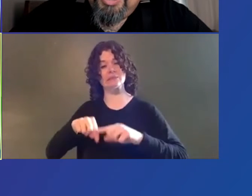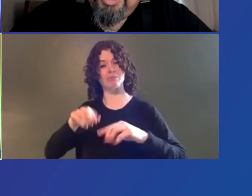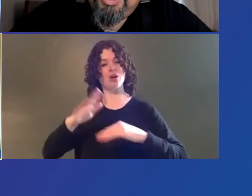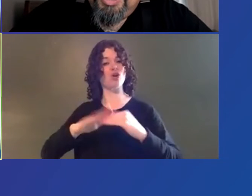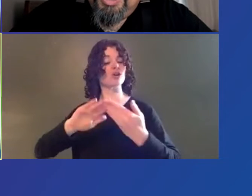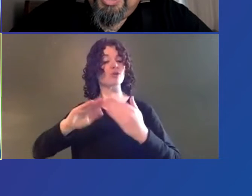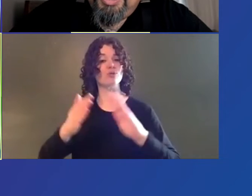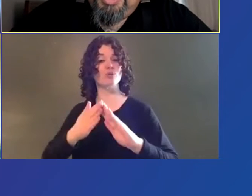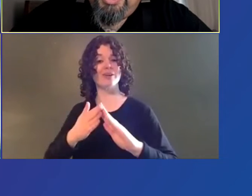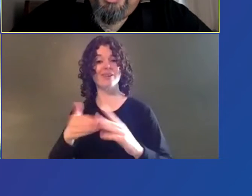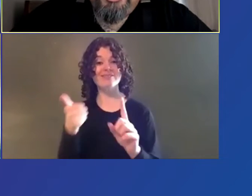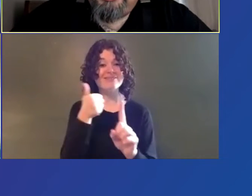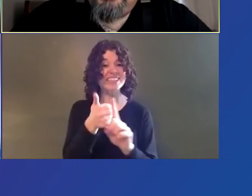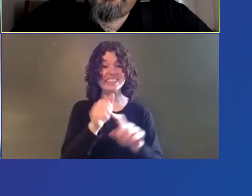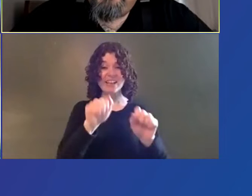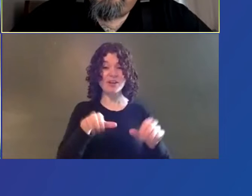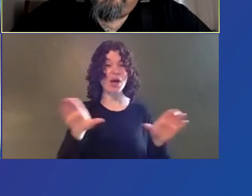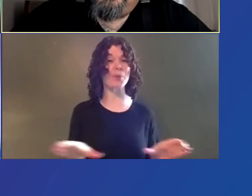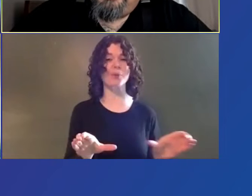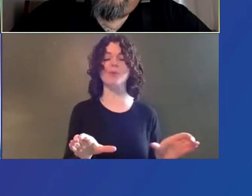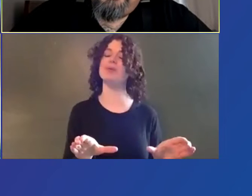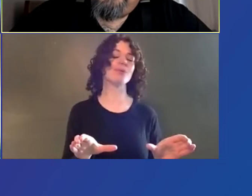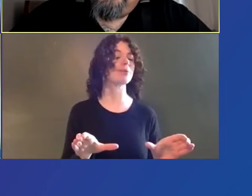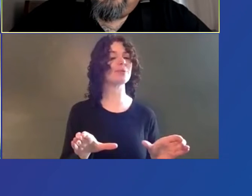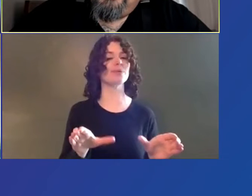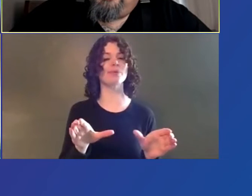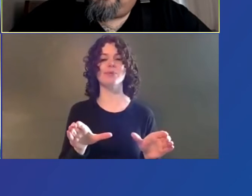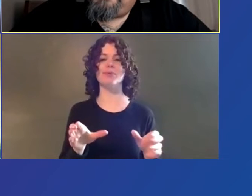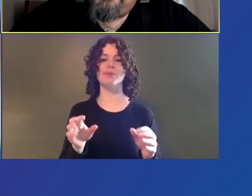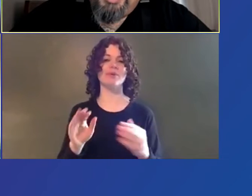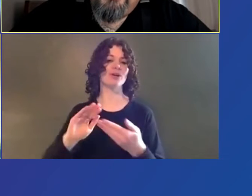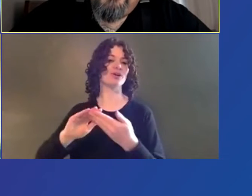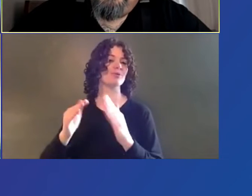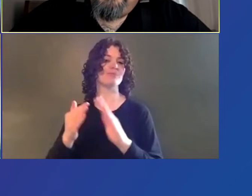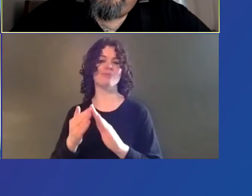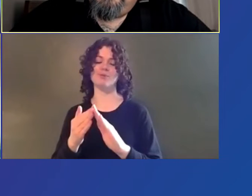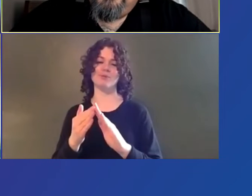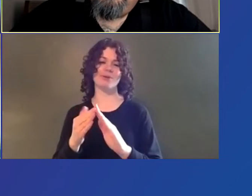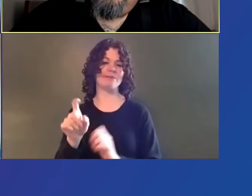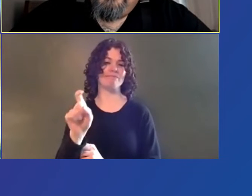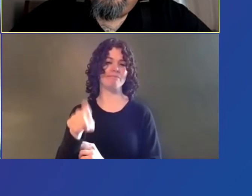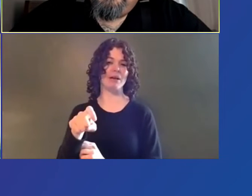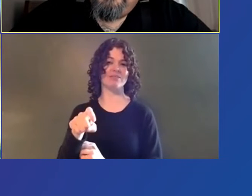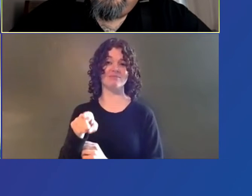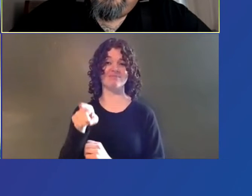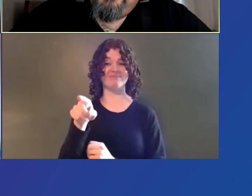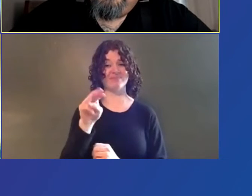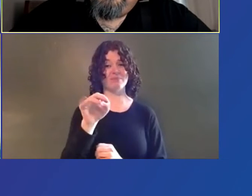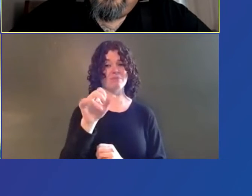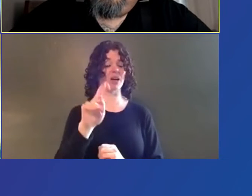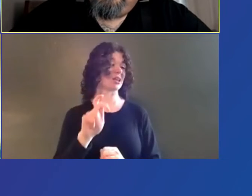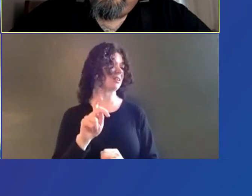yourself. Like, yeah, there's people behind you all the time. That's right.